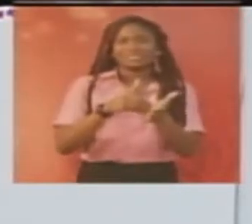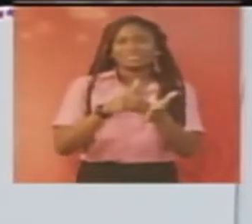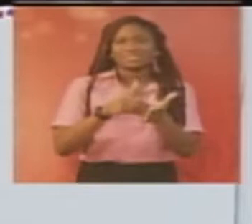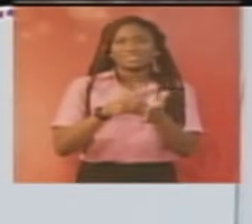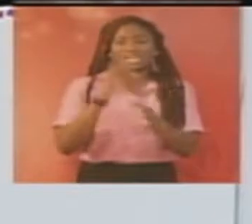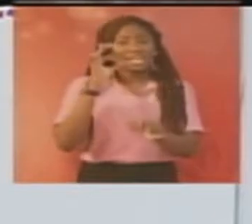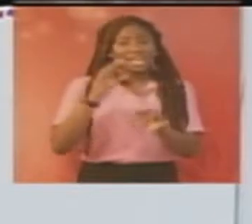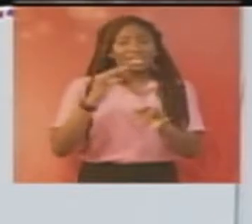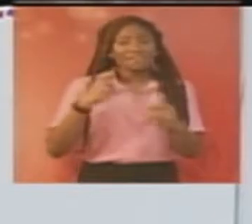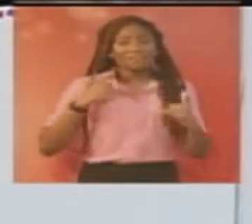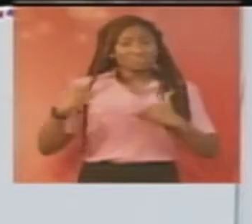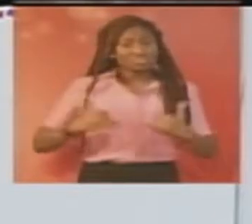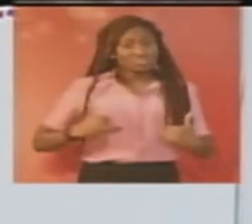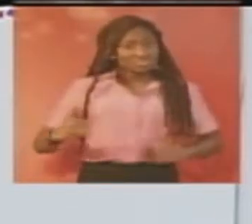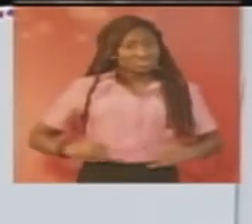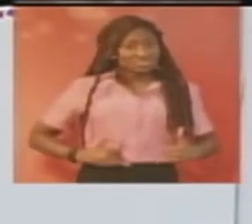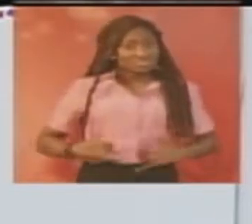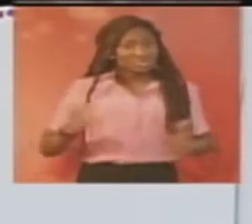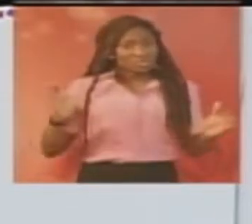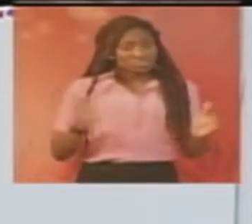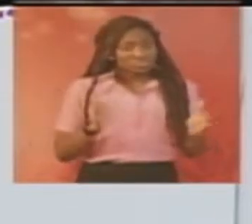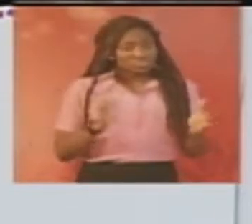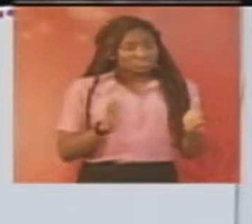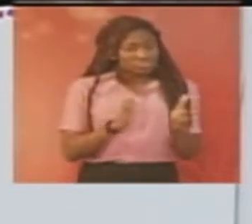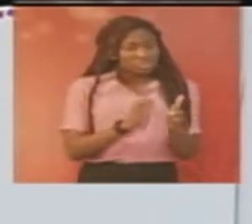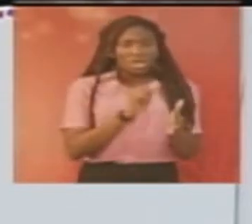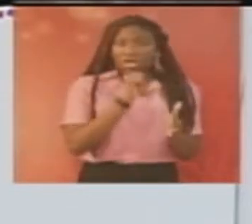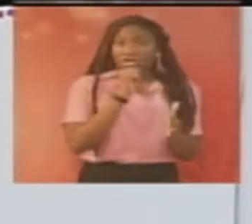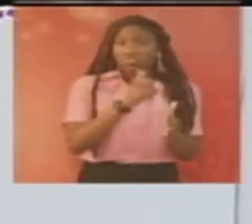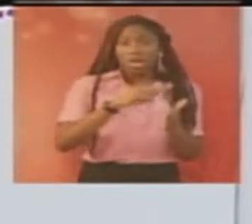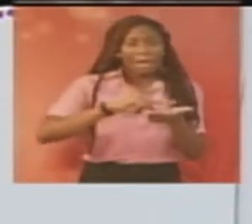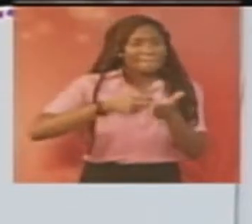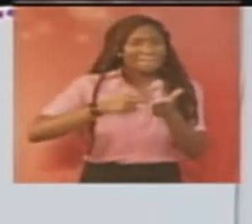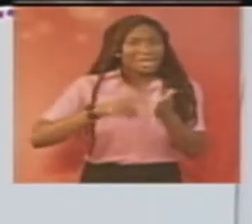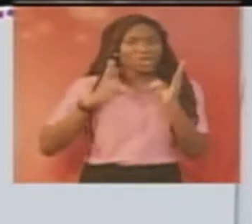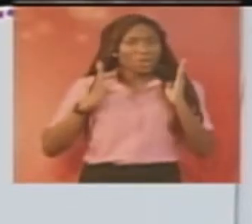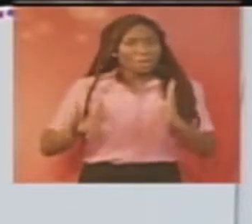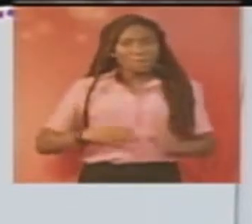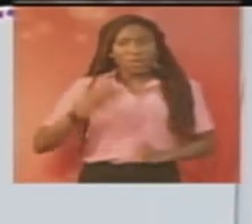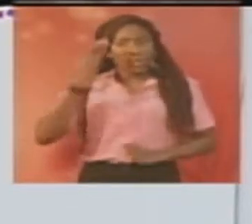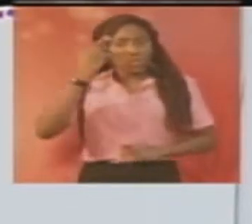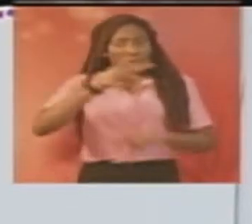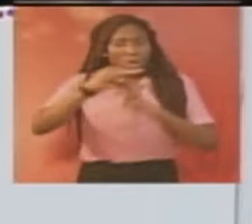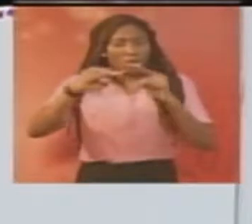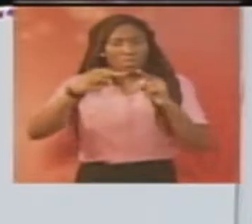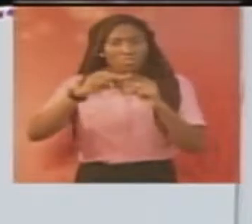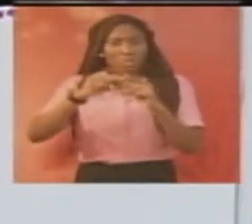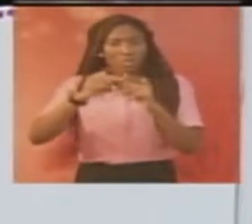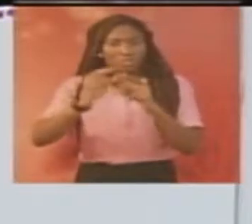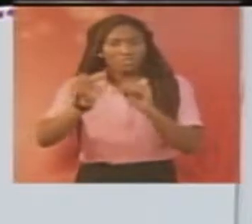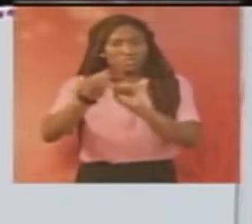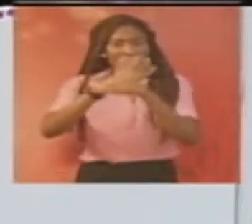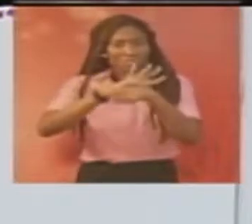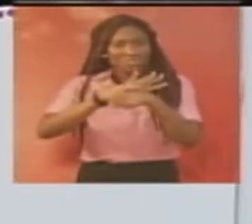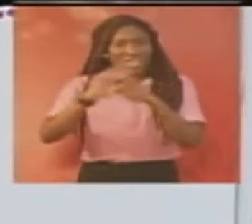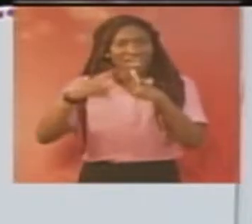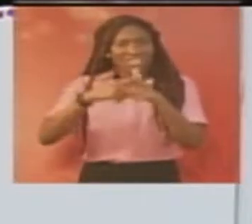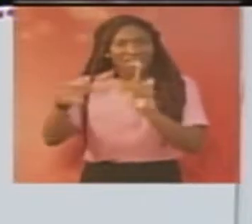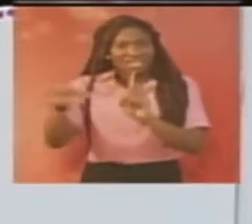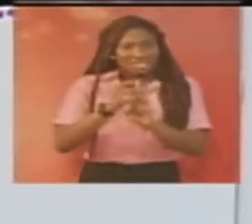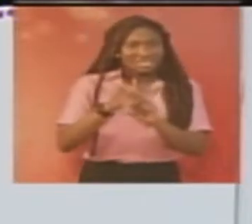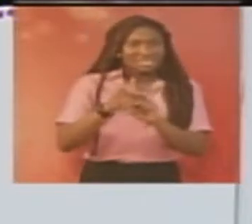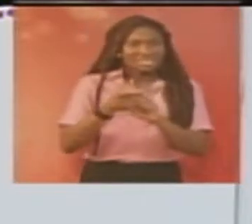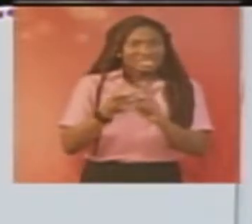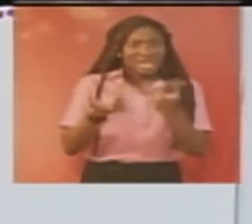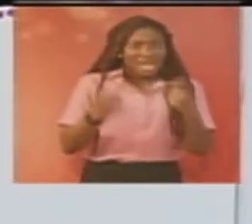immune system does not remember the virus, and if you get exposed to it again, it will mount a robust response. So we're